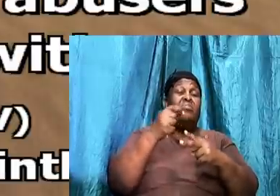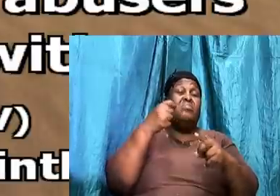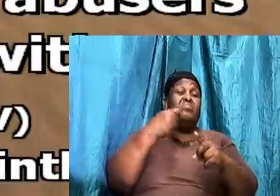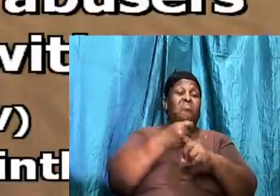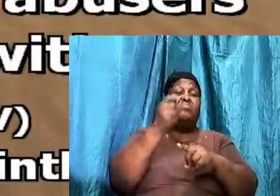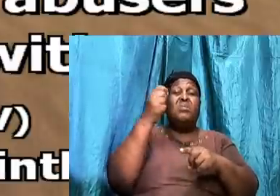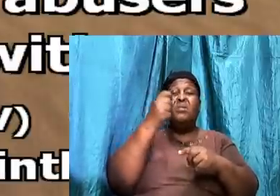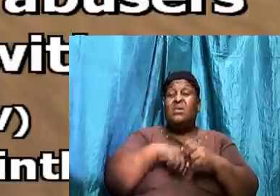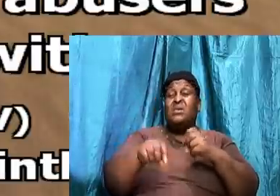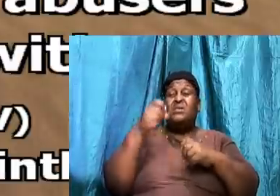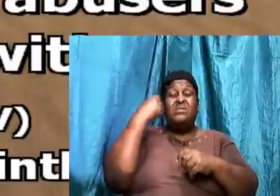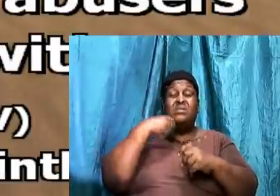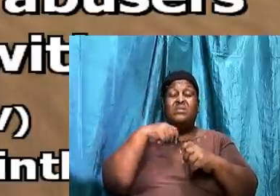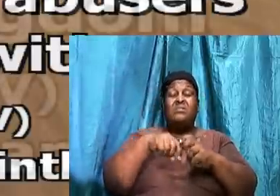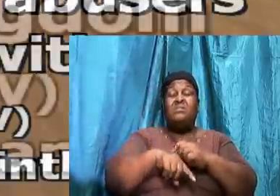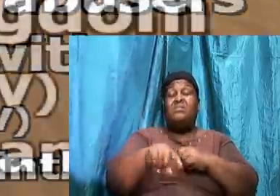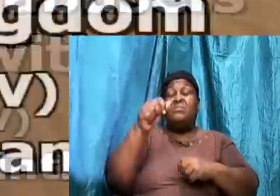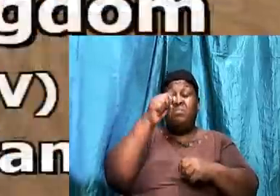with mankind.